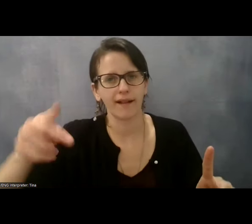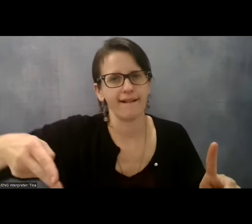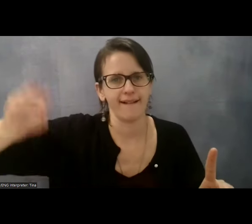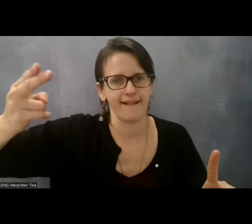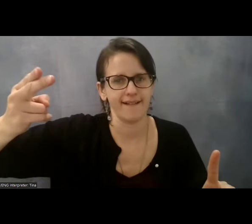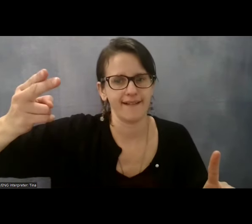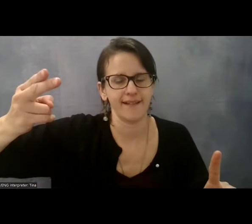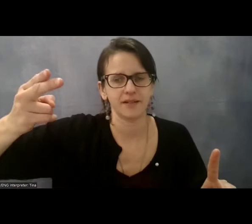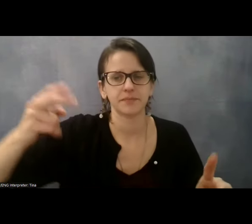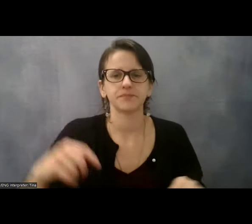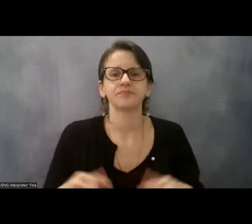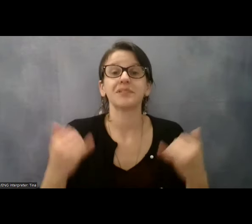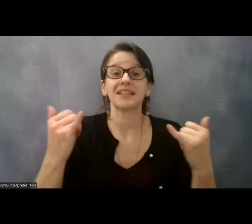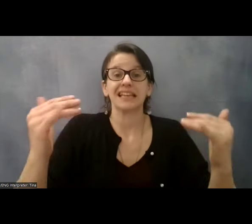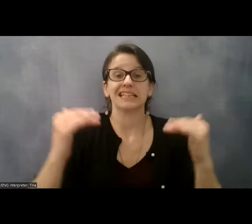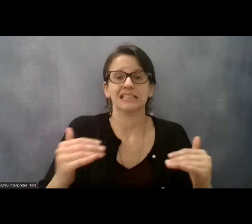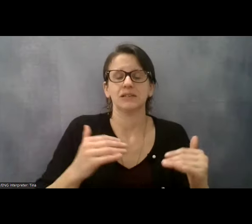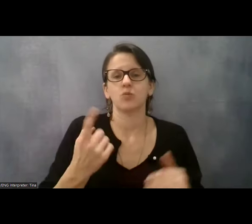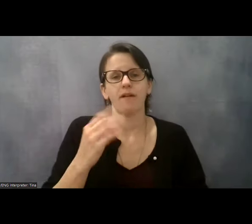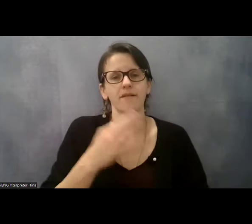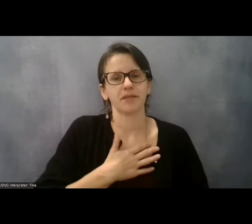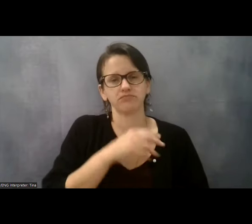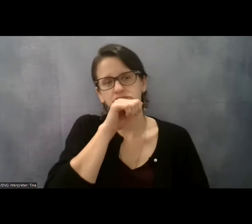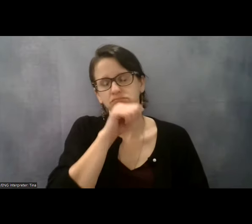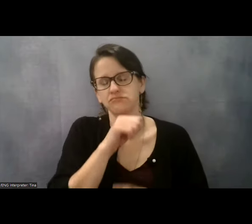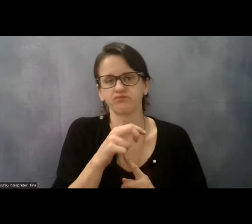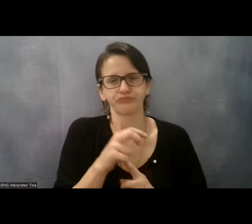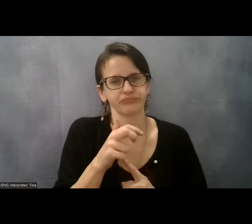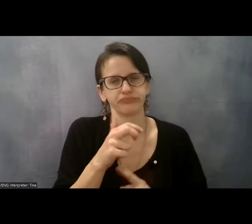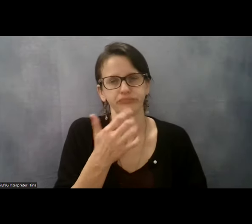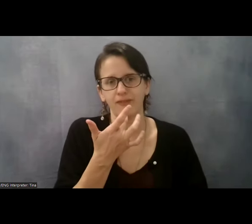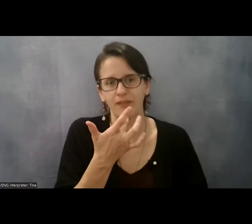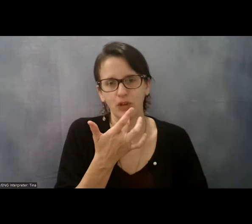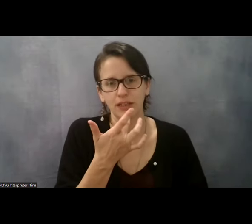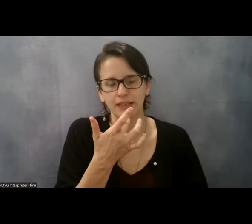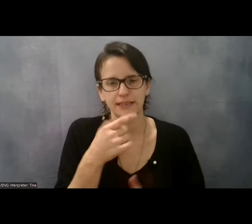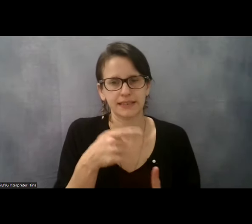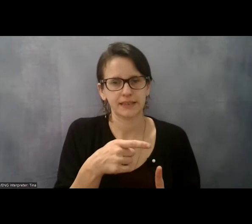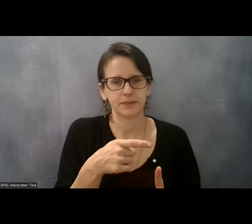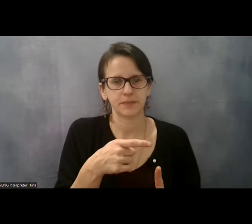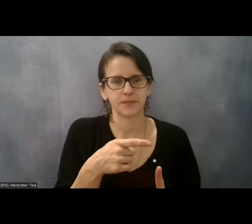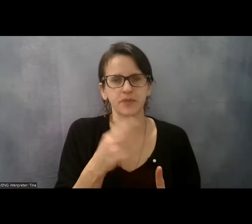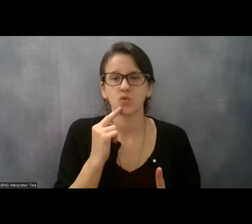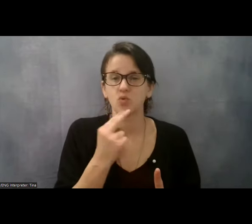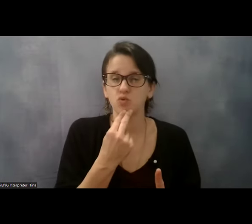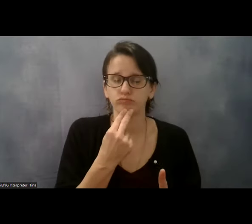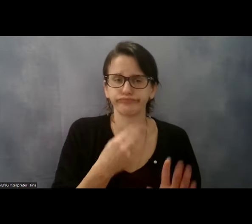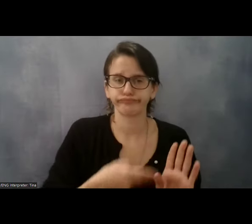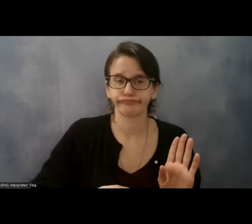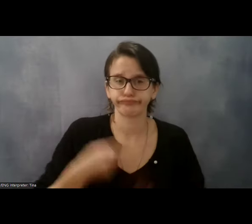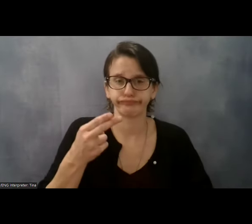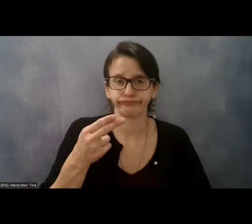to one of my all-time favorite vegetables, possibly one of the most nutrient-loaded foods on the